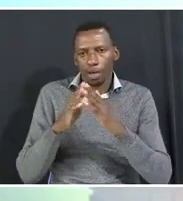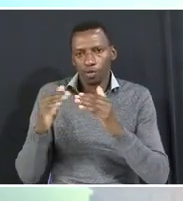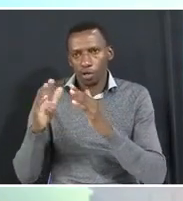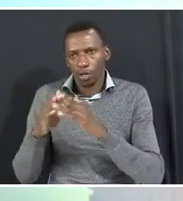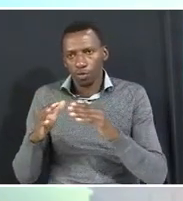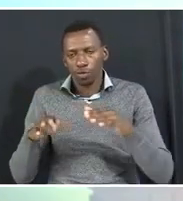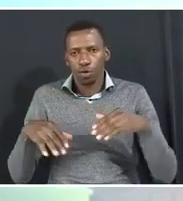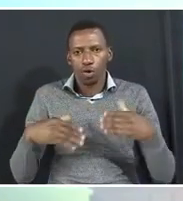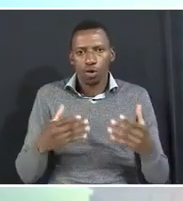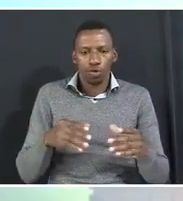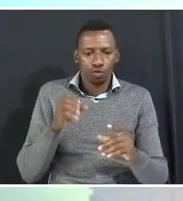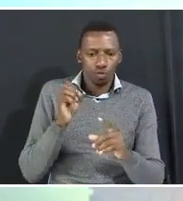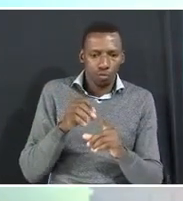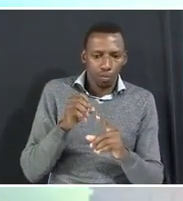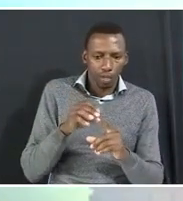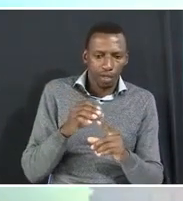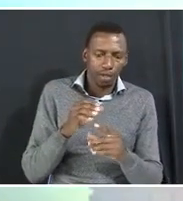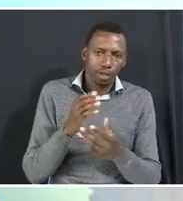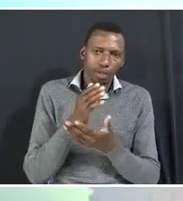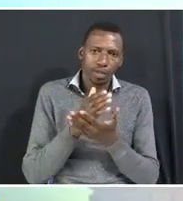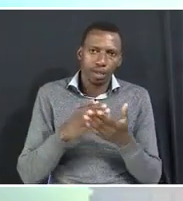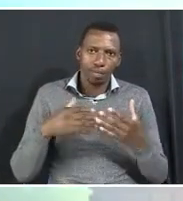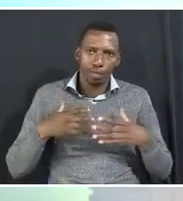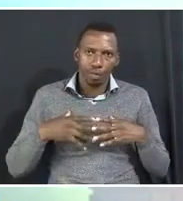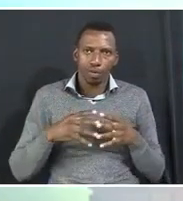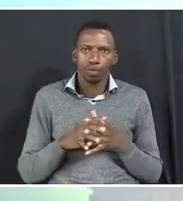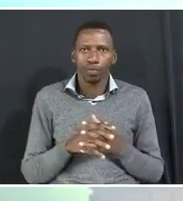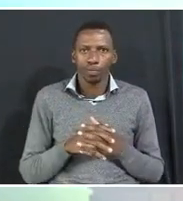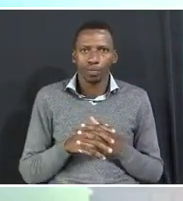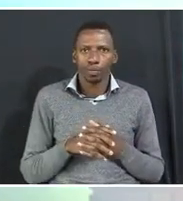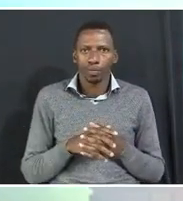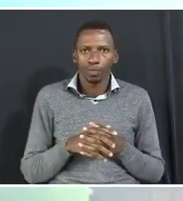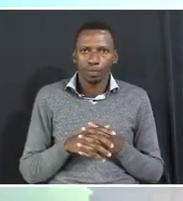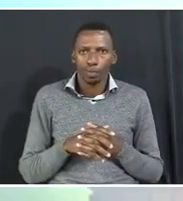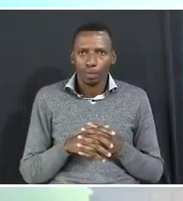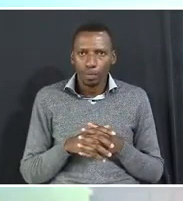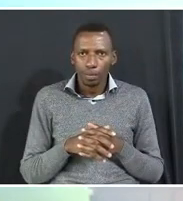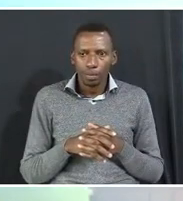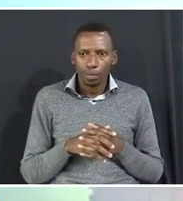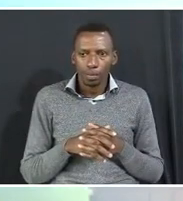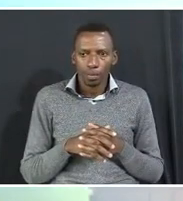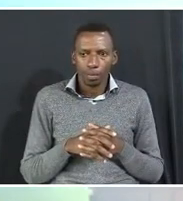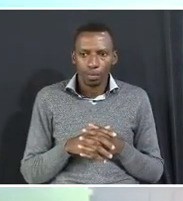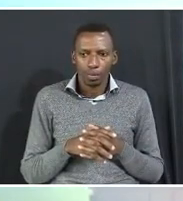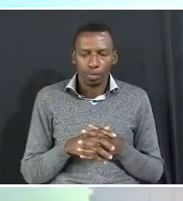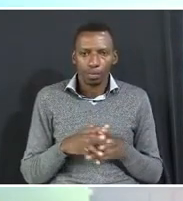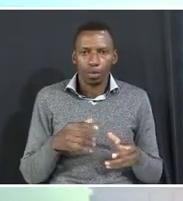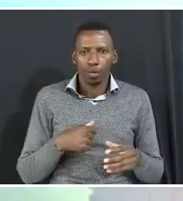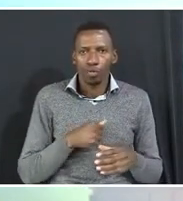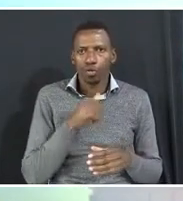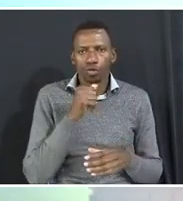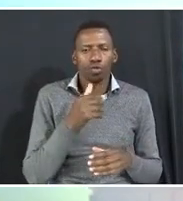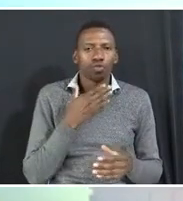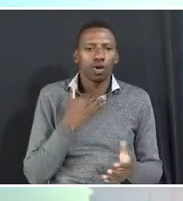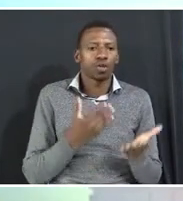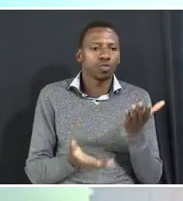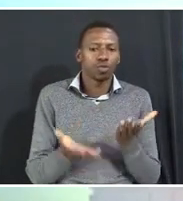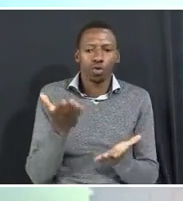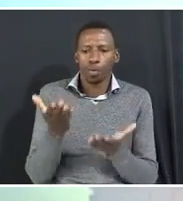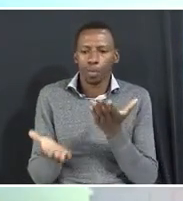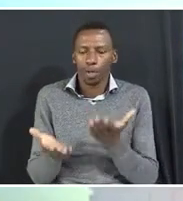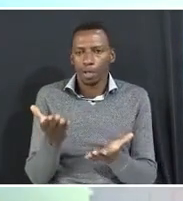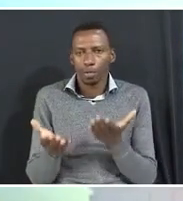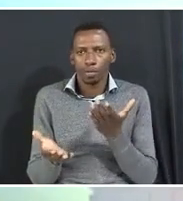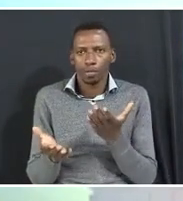to mentor certain people. You know, I don't want to compare, but we're just giving